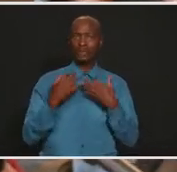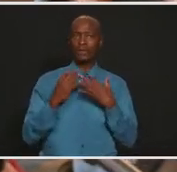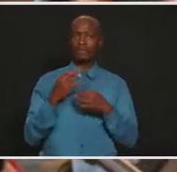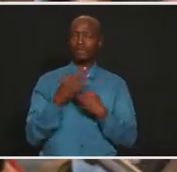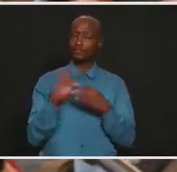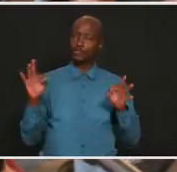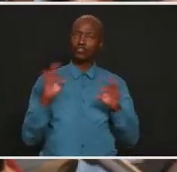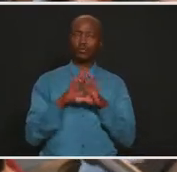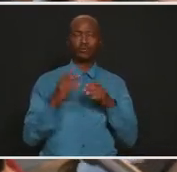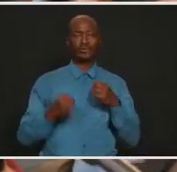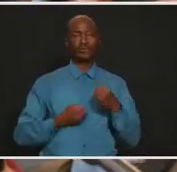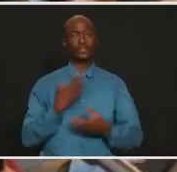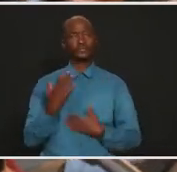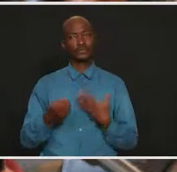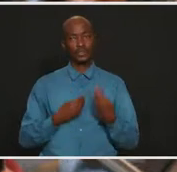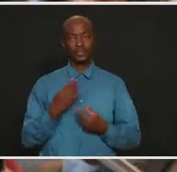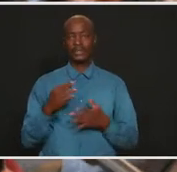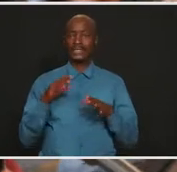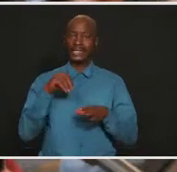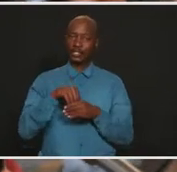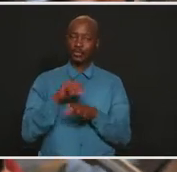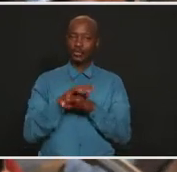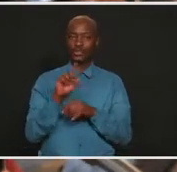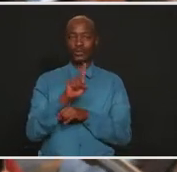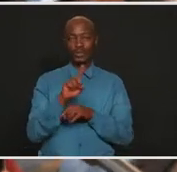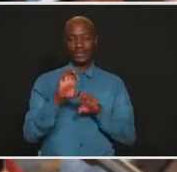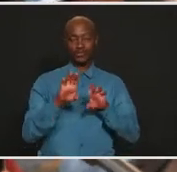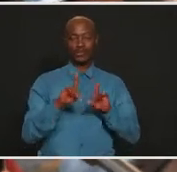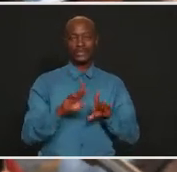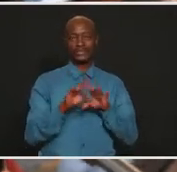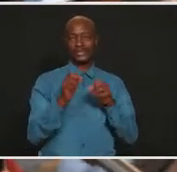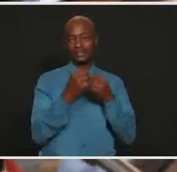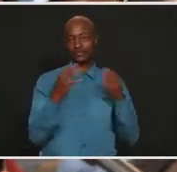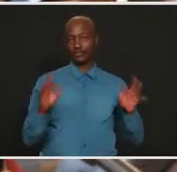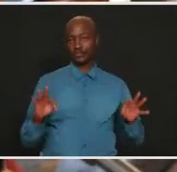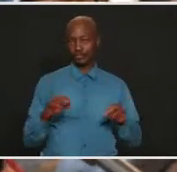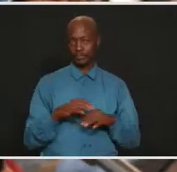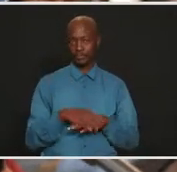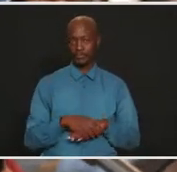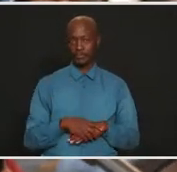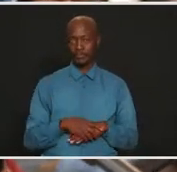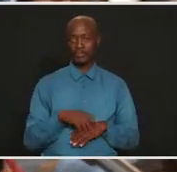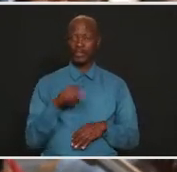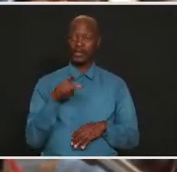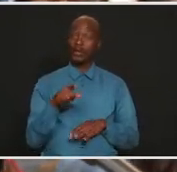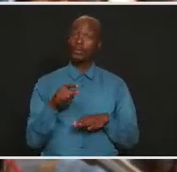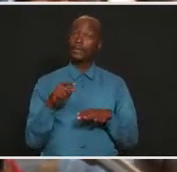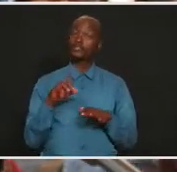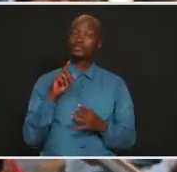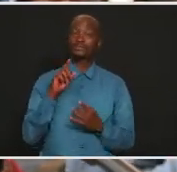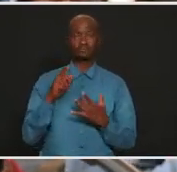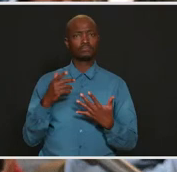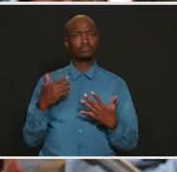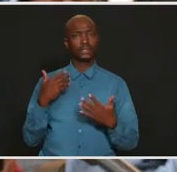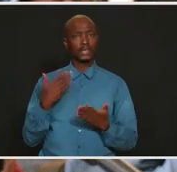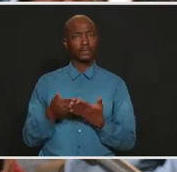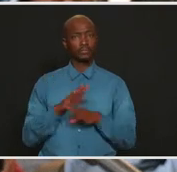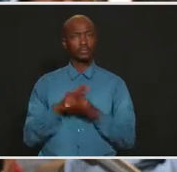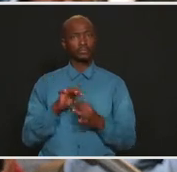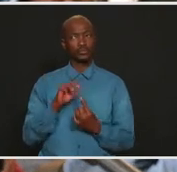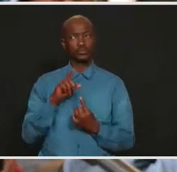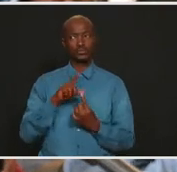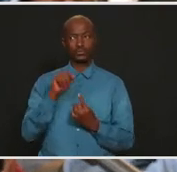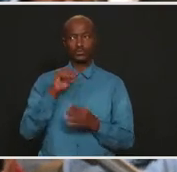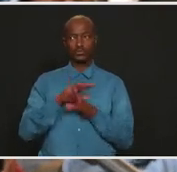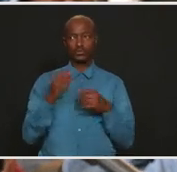which includes academic freedom we should be able to choose freely the curriculum we want to use that's best